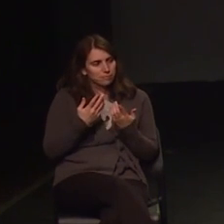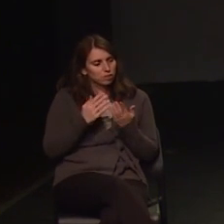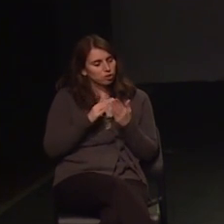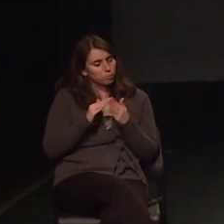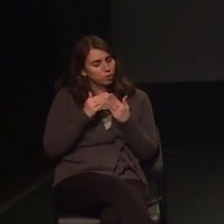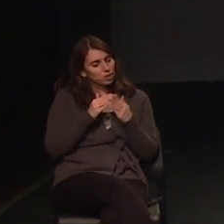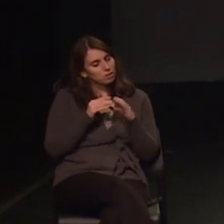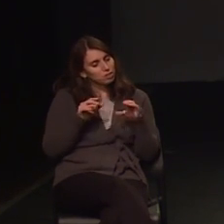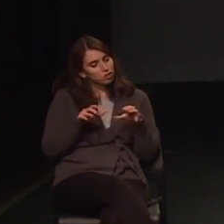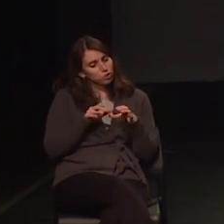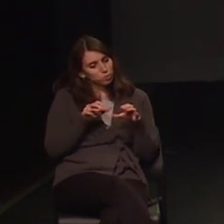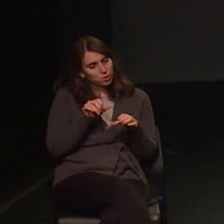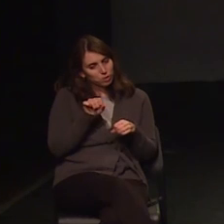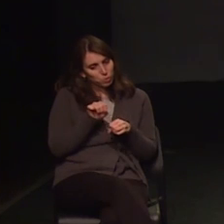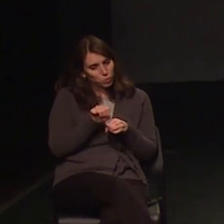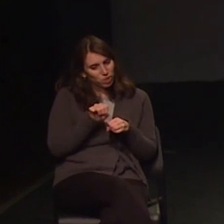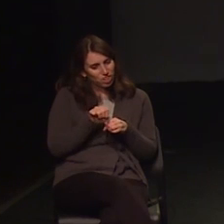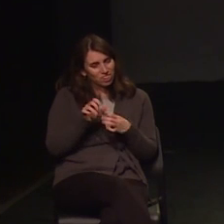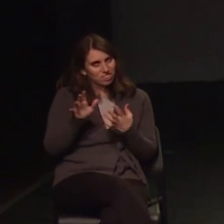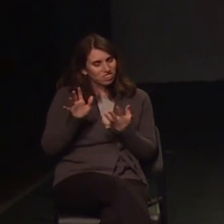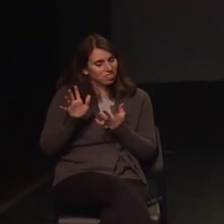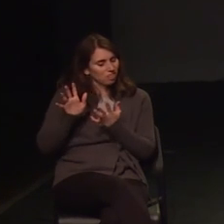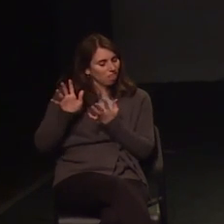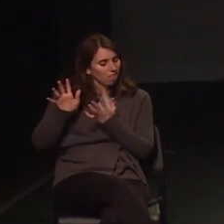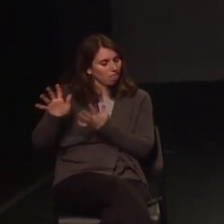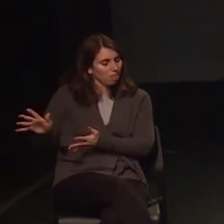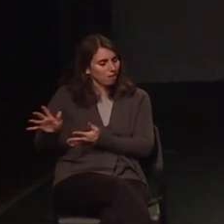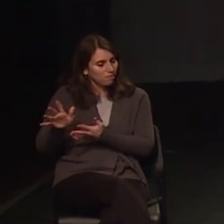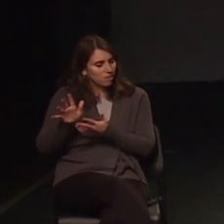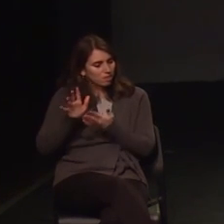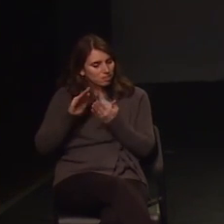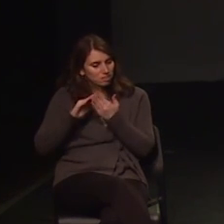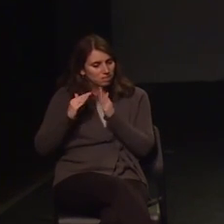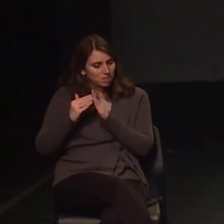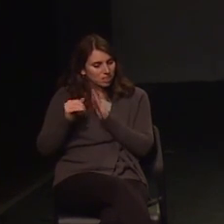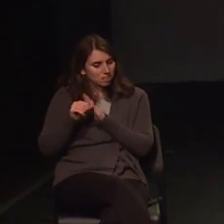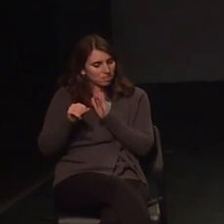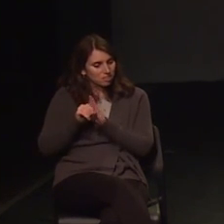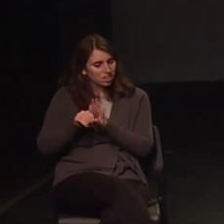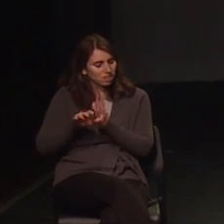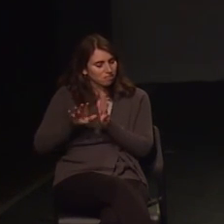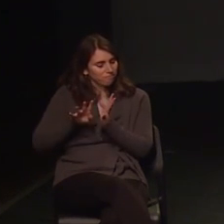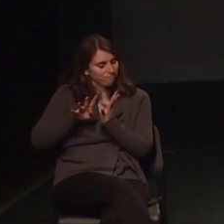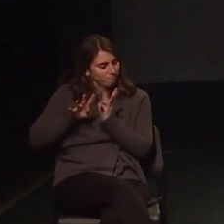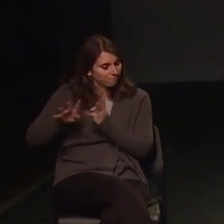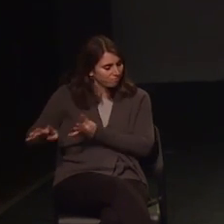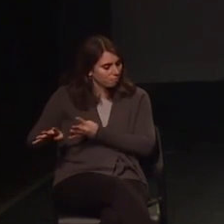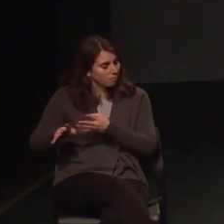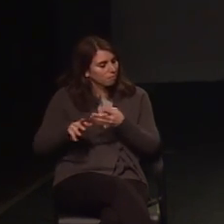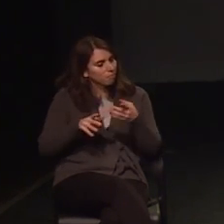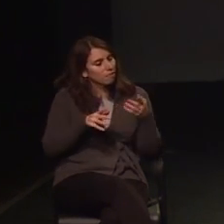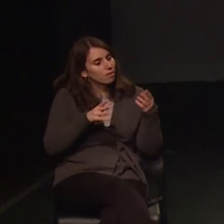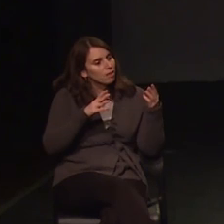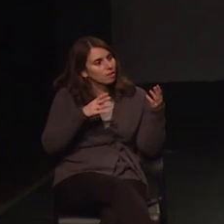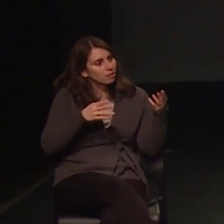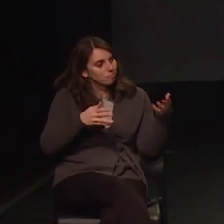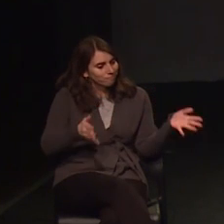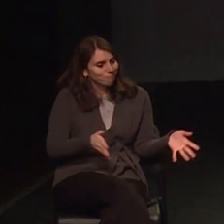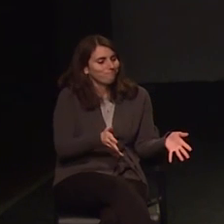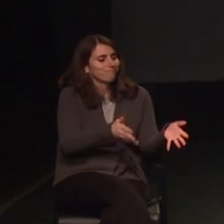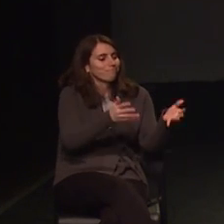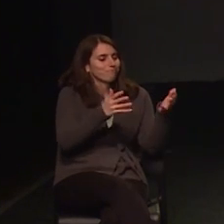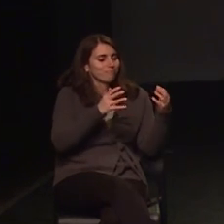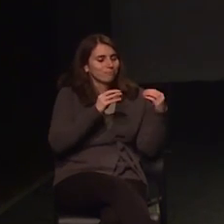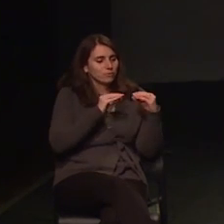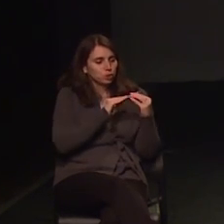eschewing the system and the state, and like, this is how we're gonna go. And there are simultaneously folks working within institutions and organizations to shift them.